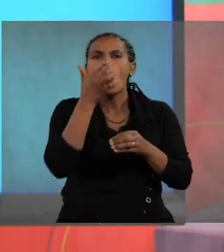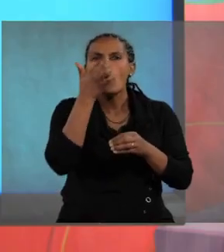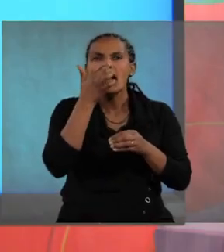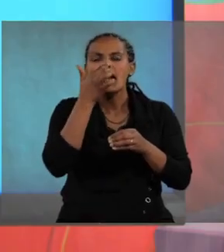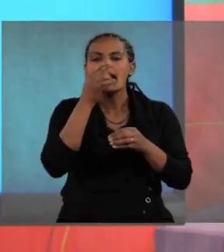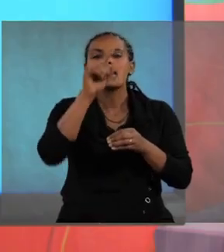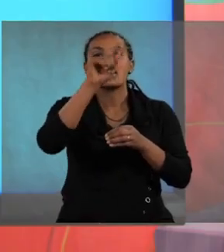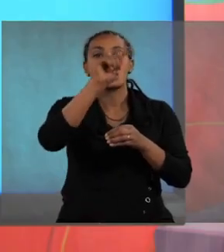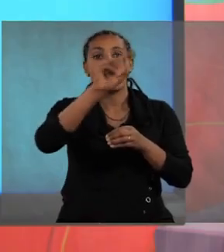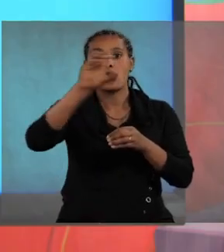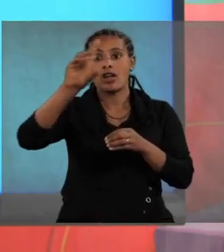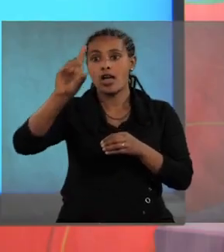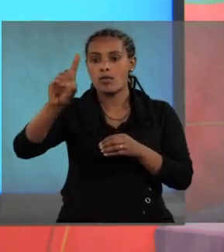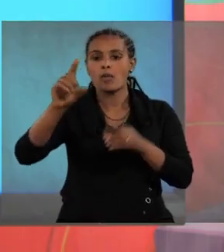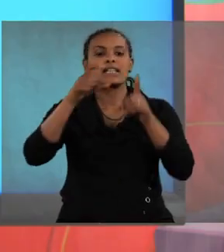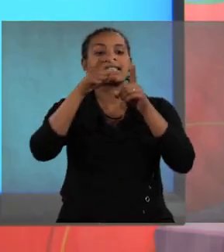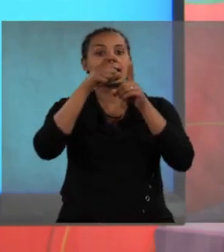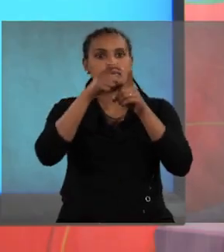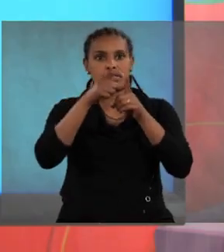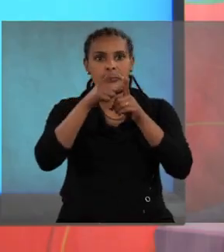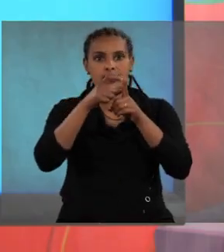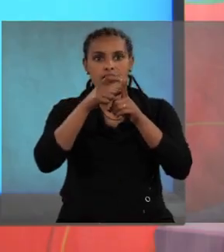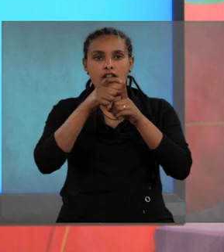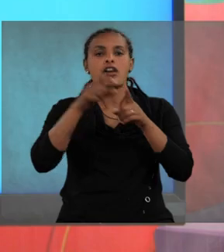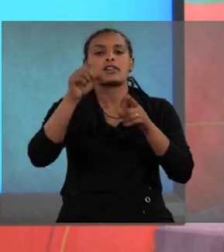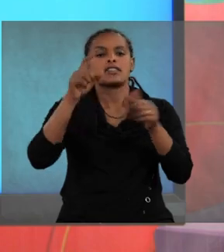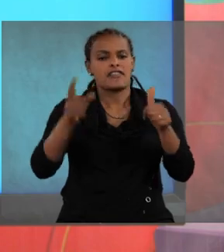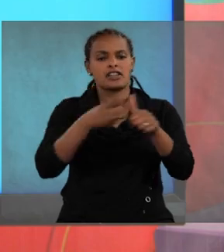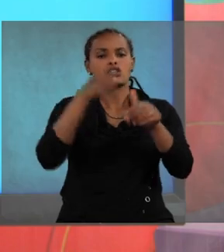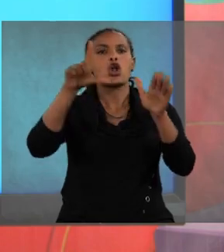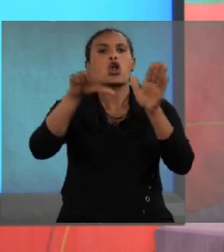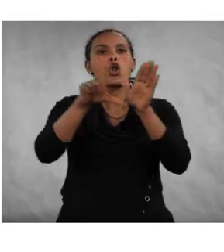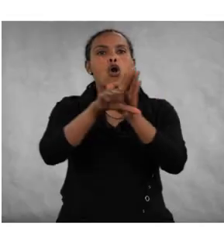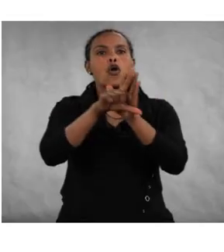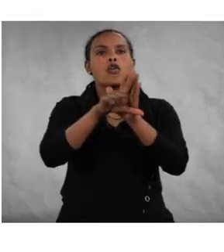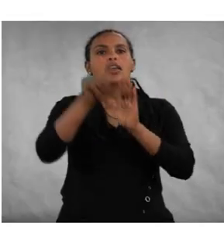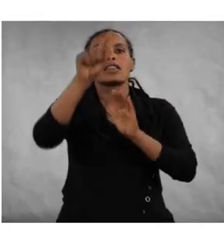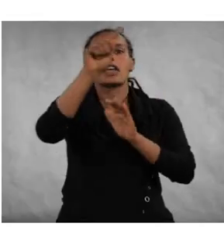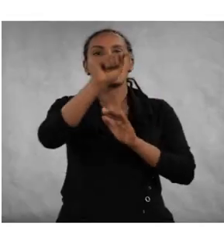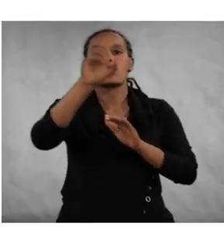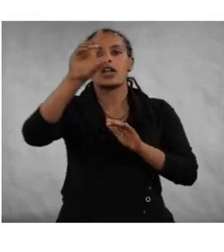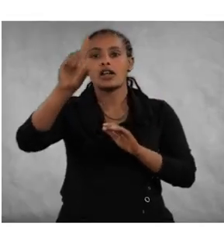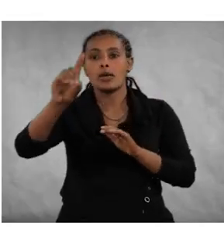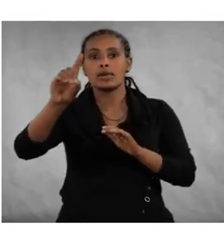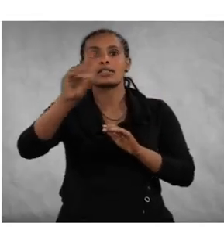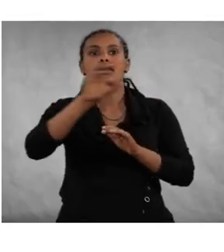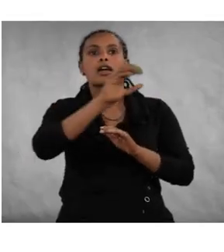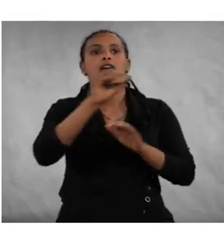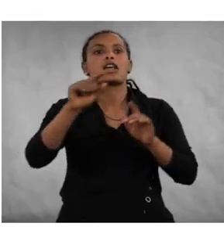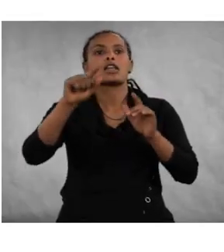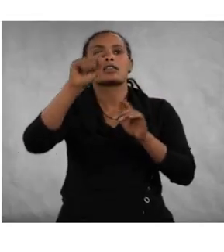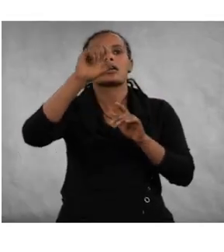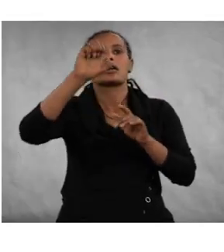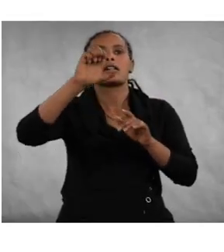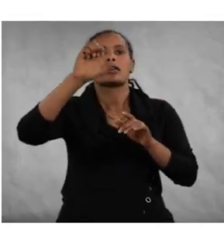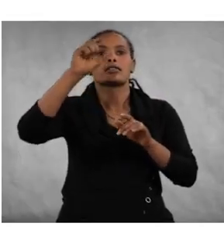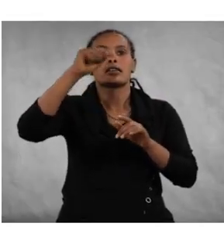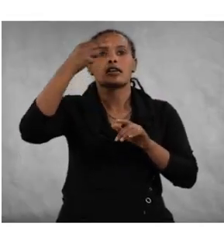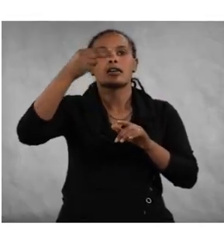common thermodynamic terms, the first law of thermodynamics and